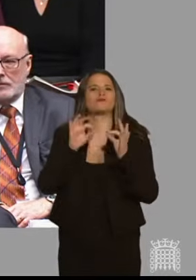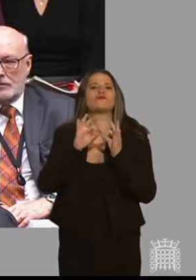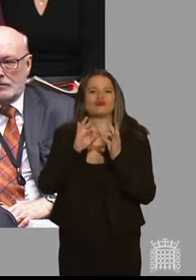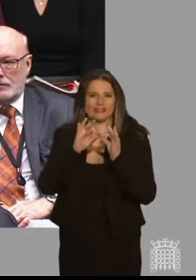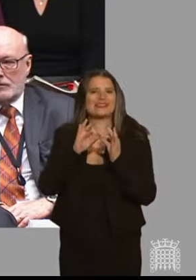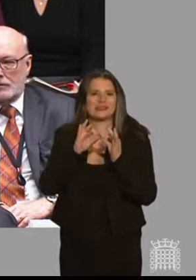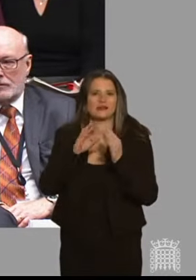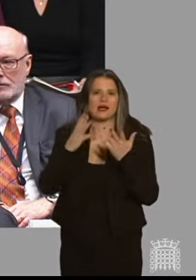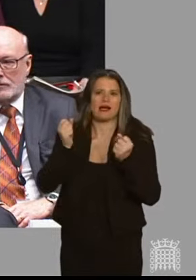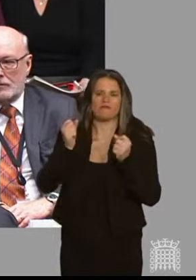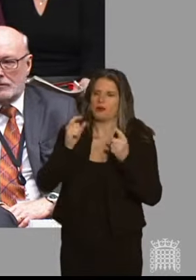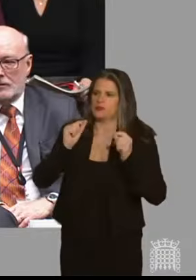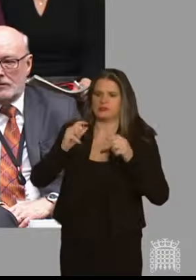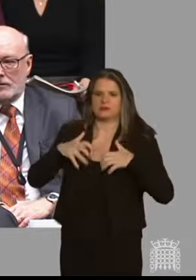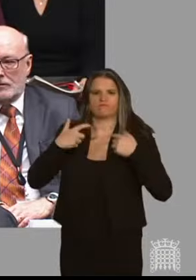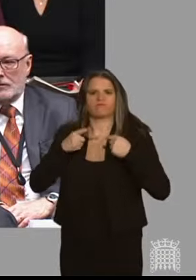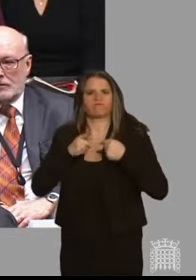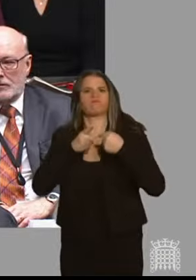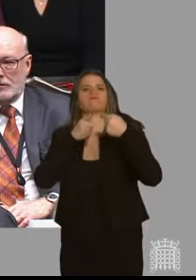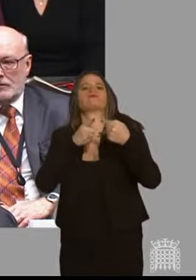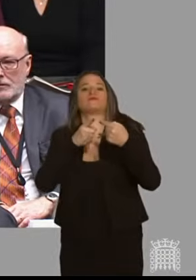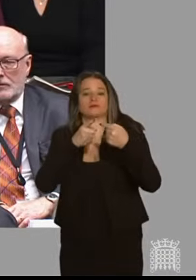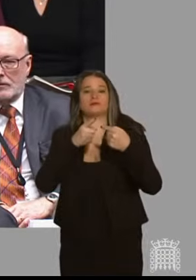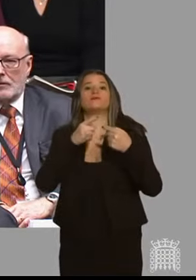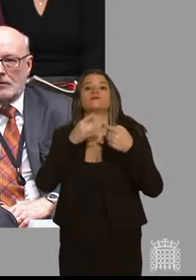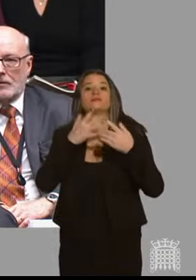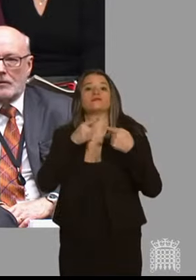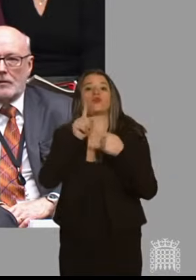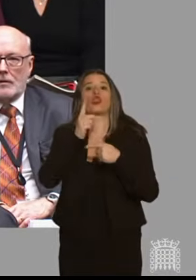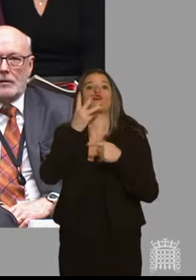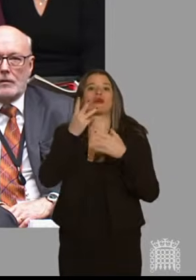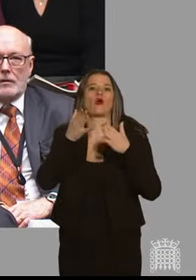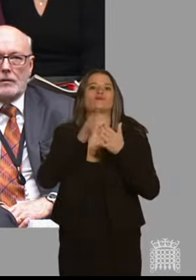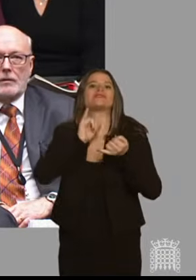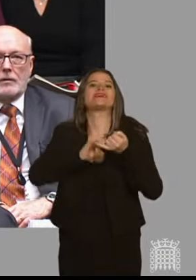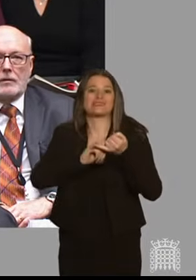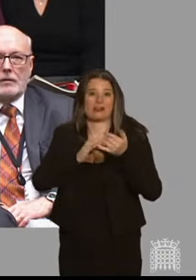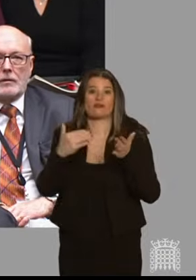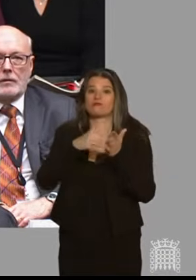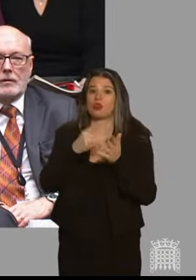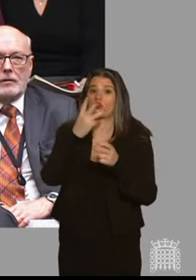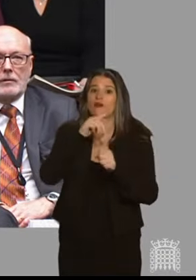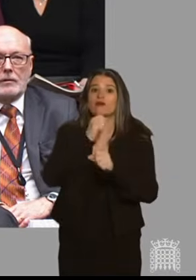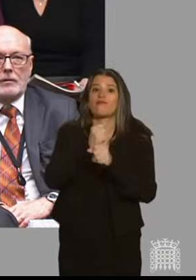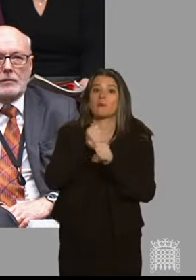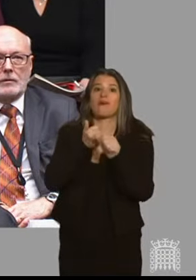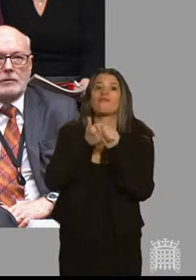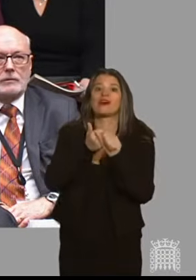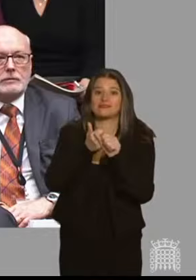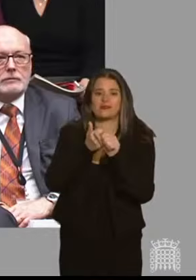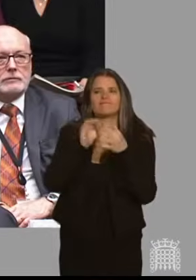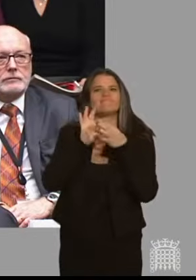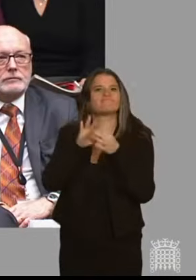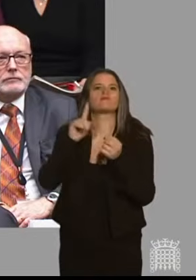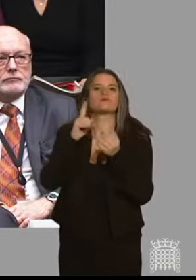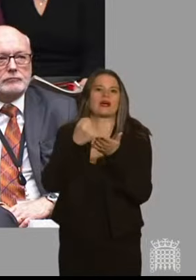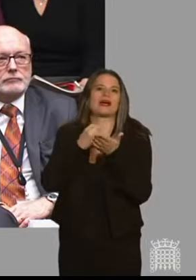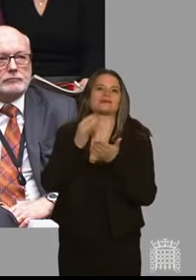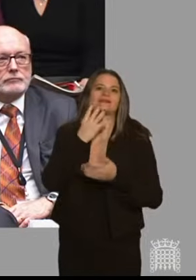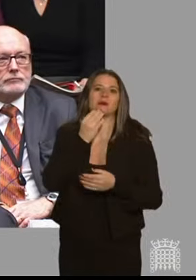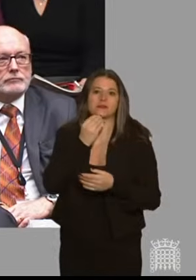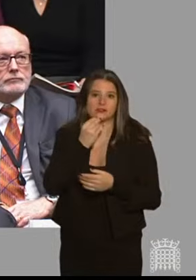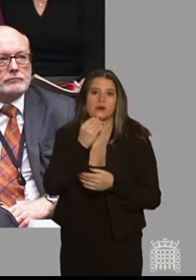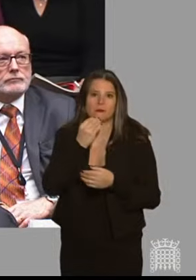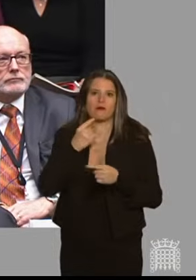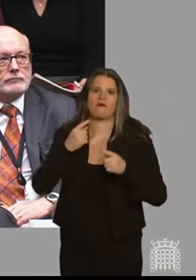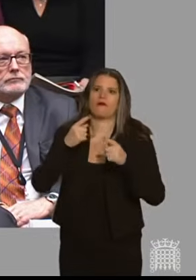the definition of extremism tomorrow. Whilst on the benches opposite, members peddle far-right conspiracy